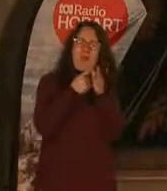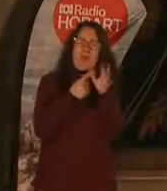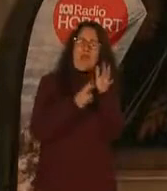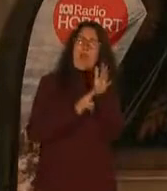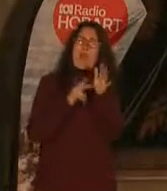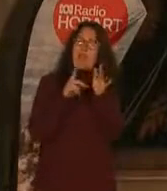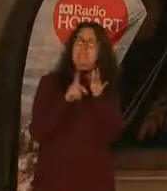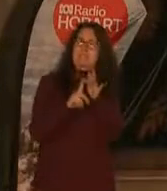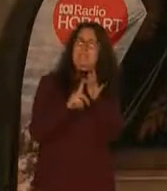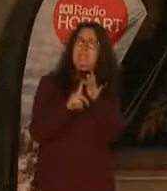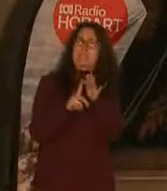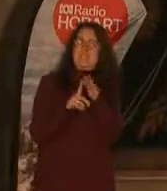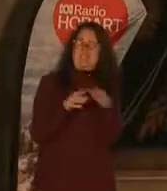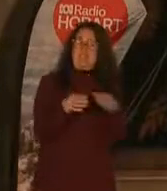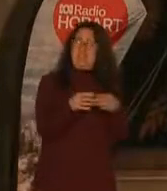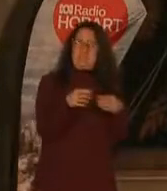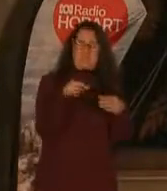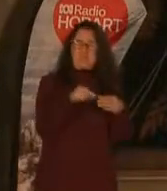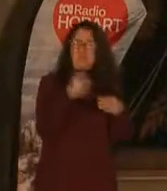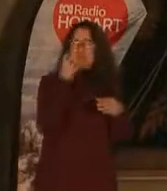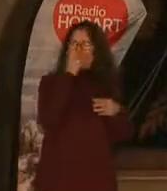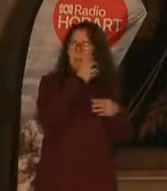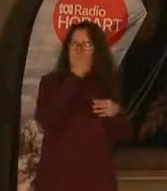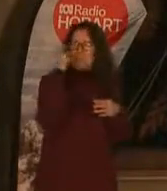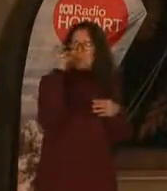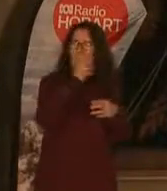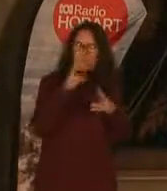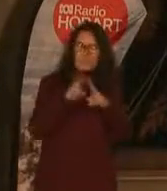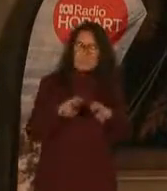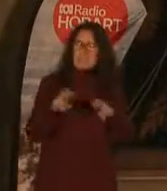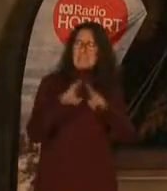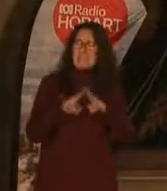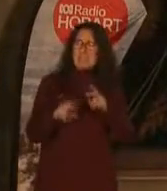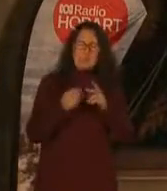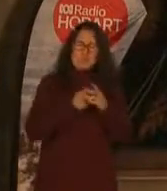huge research project that is made up of